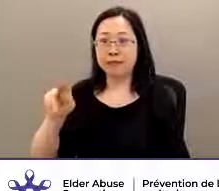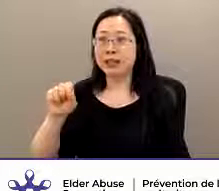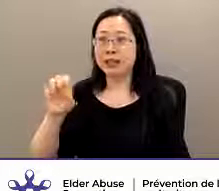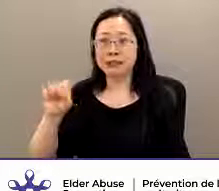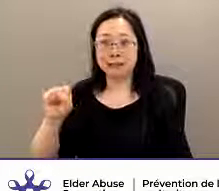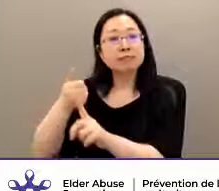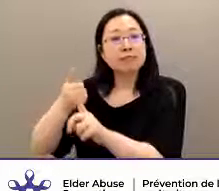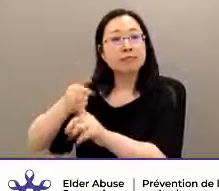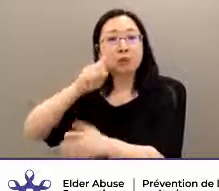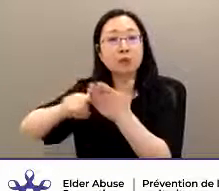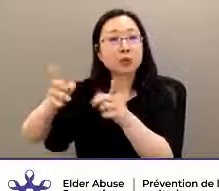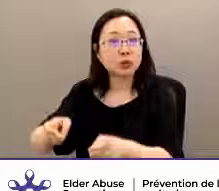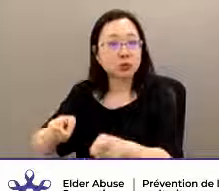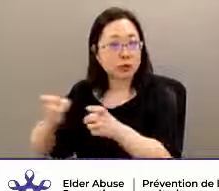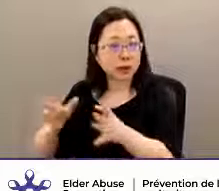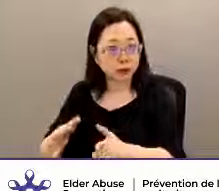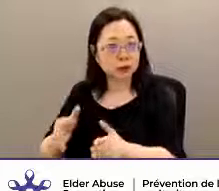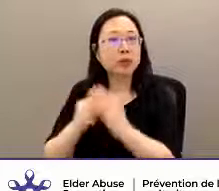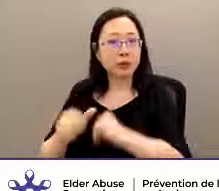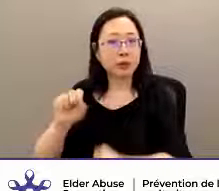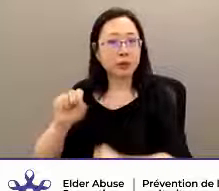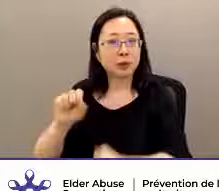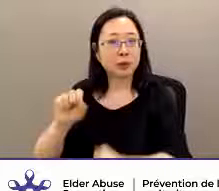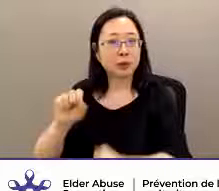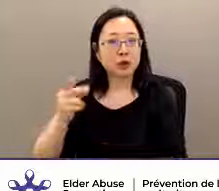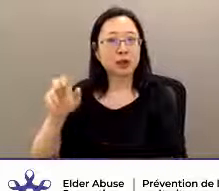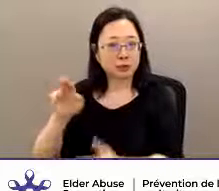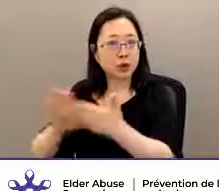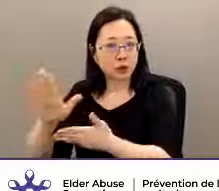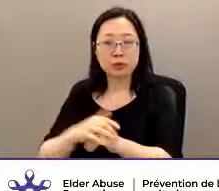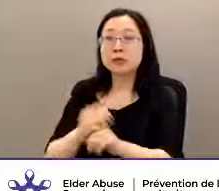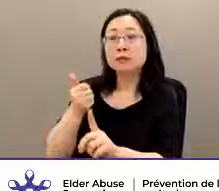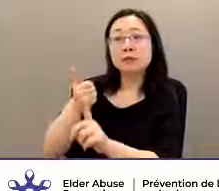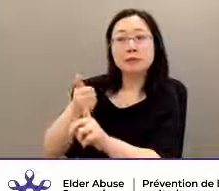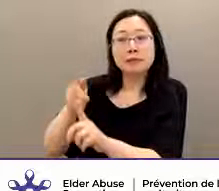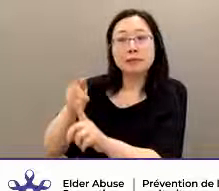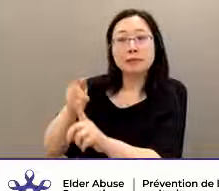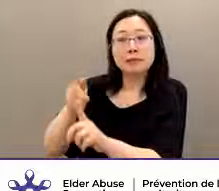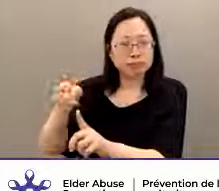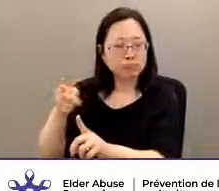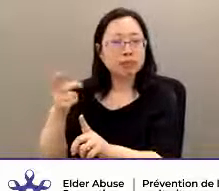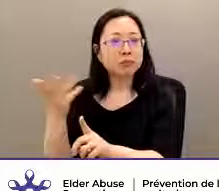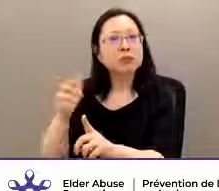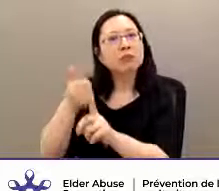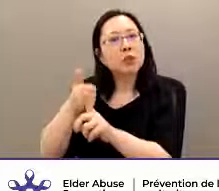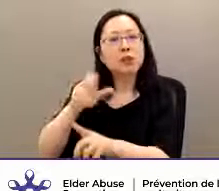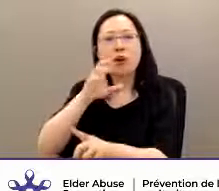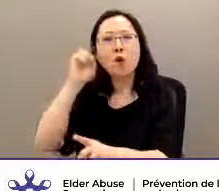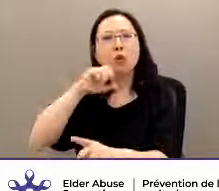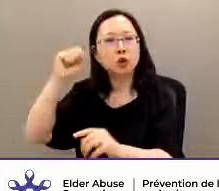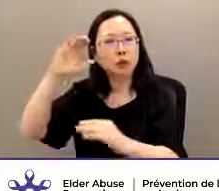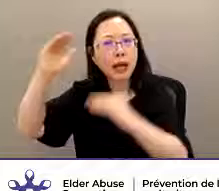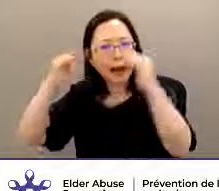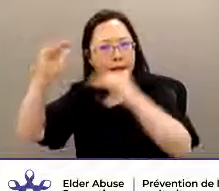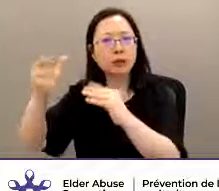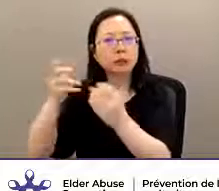research manager from Sheridan College as well. And Lisa is an older adult advocate that's worked with diverse